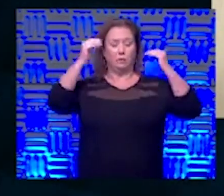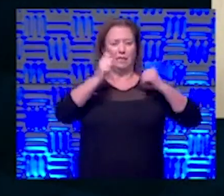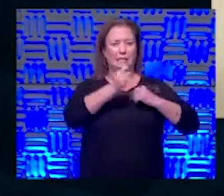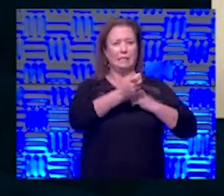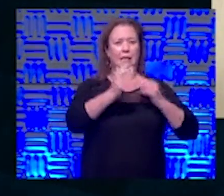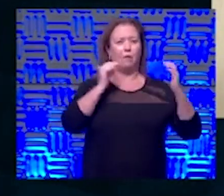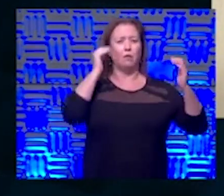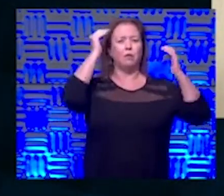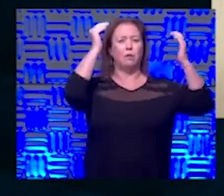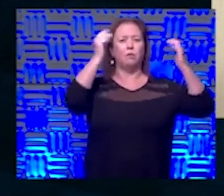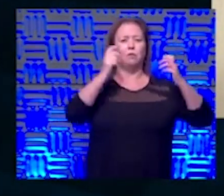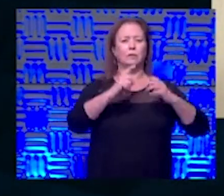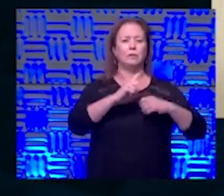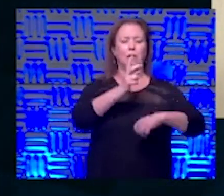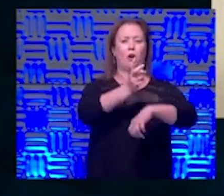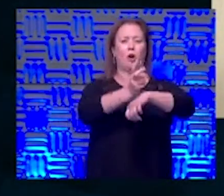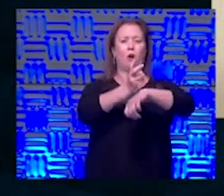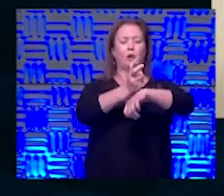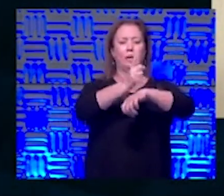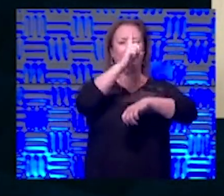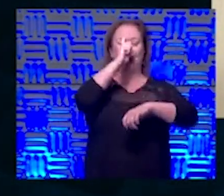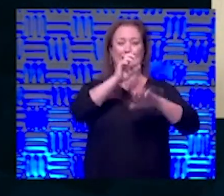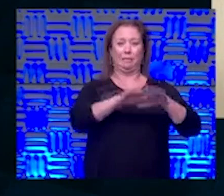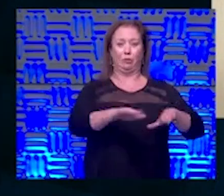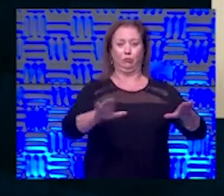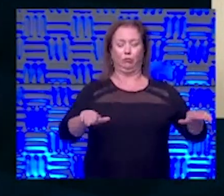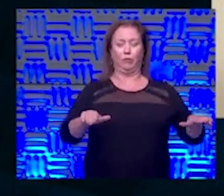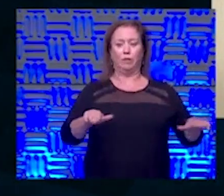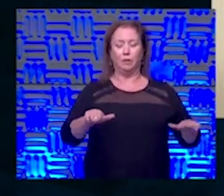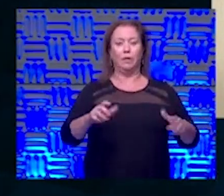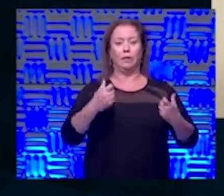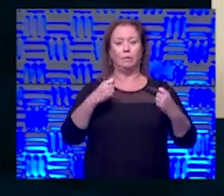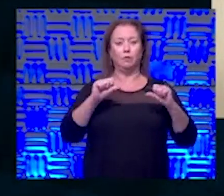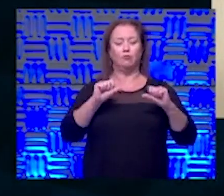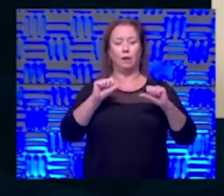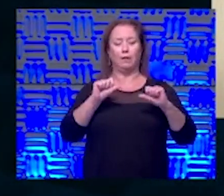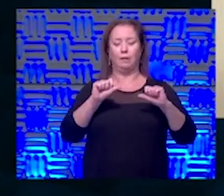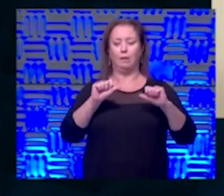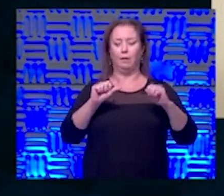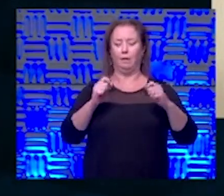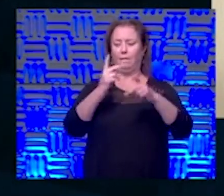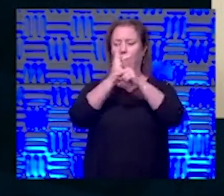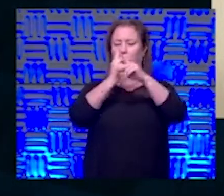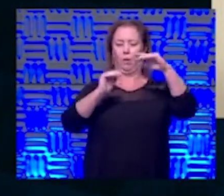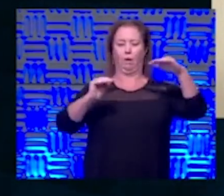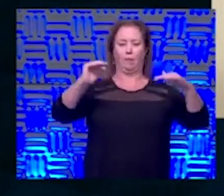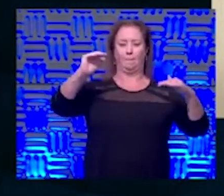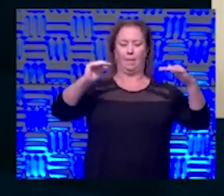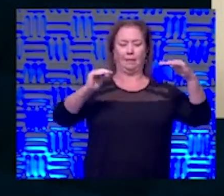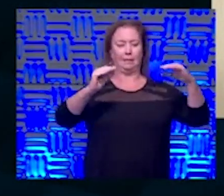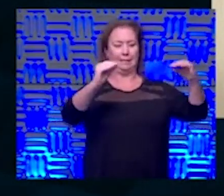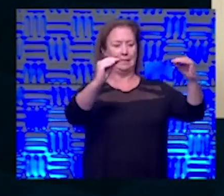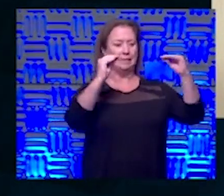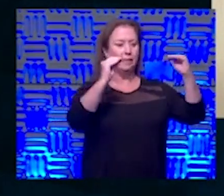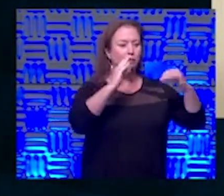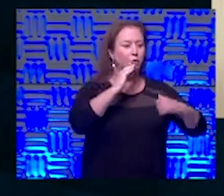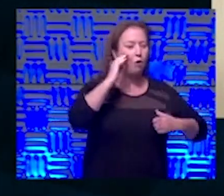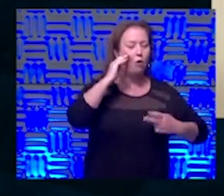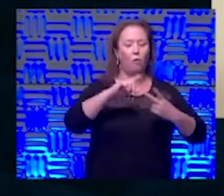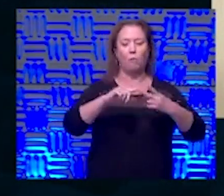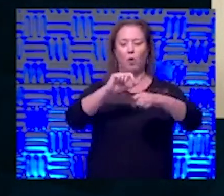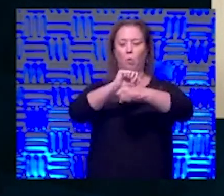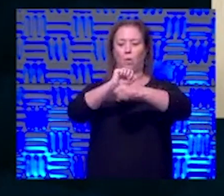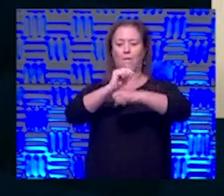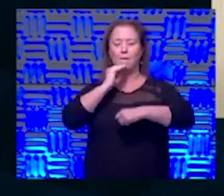of adults, that's been difficult mainly because they have children. And so they've been trying to find that balance of doing teaching from home, working from